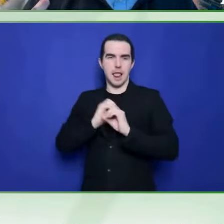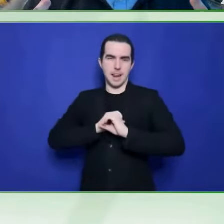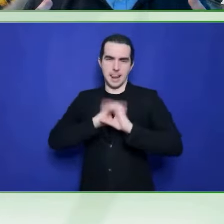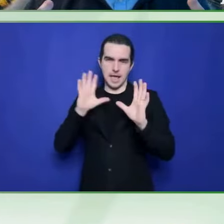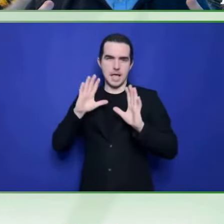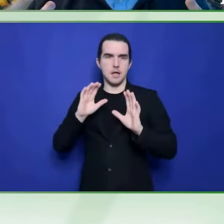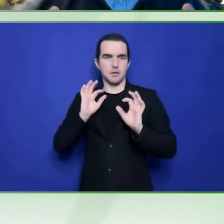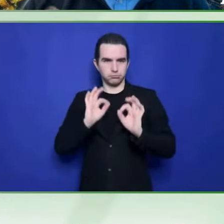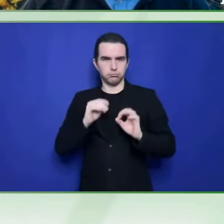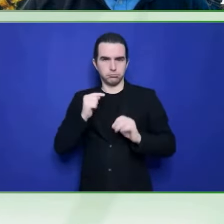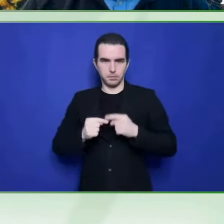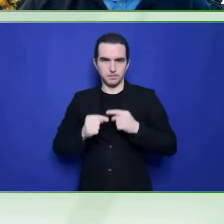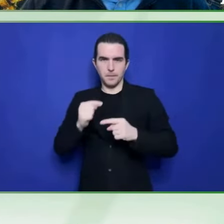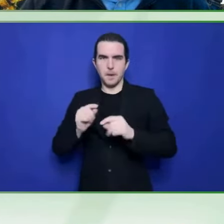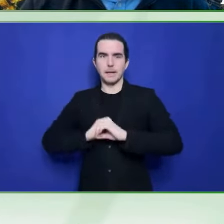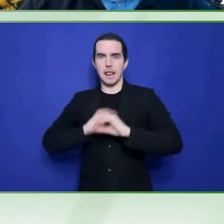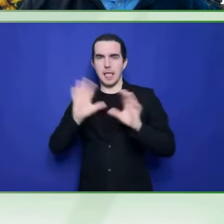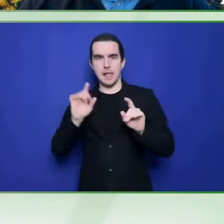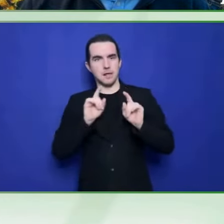average speed,